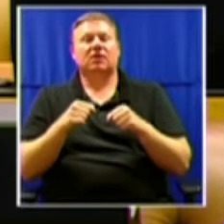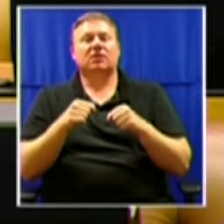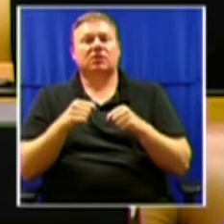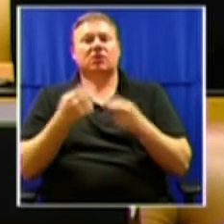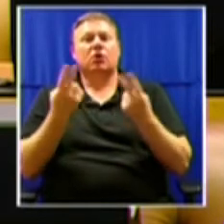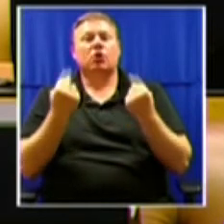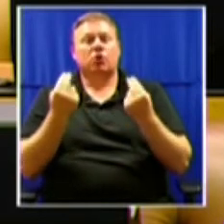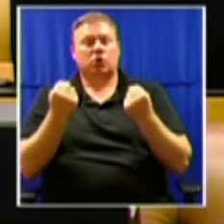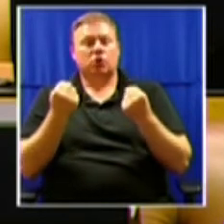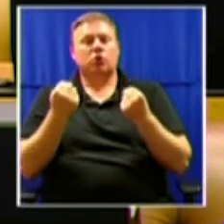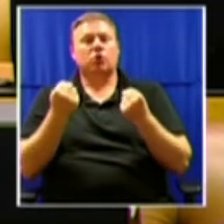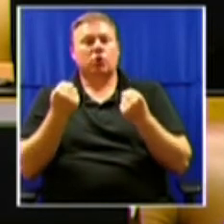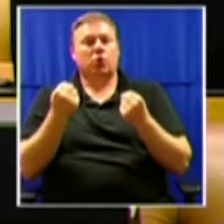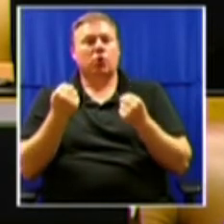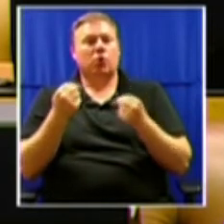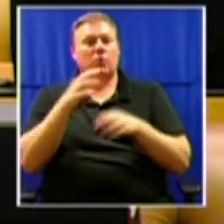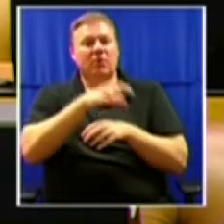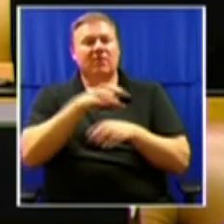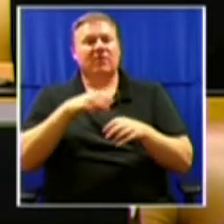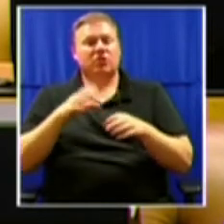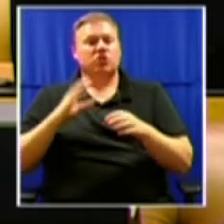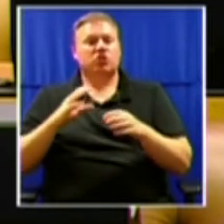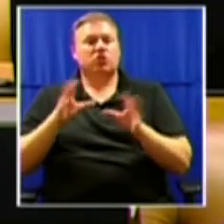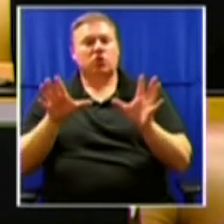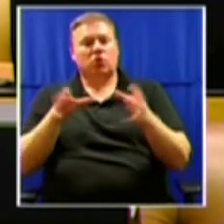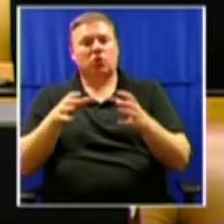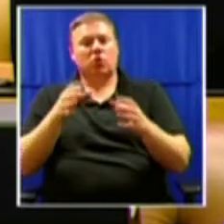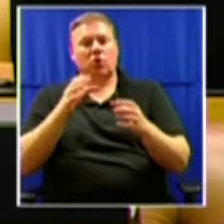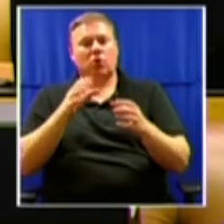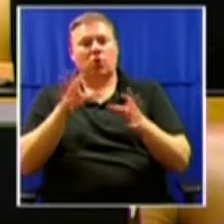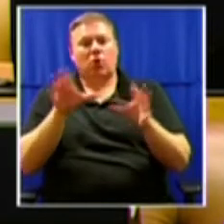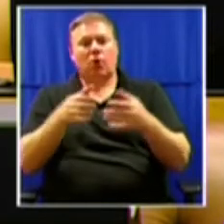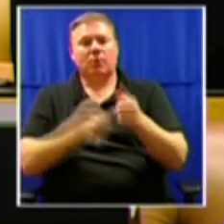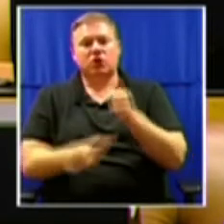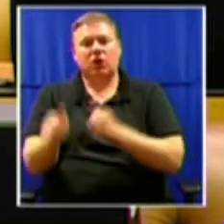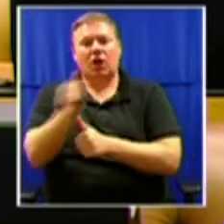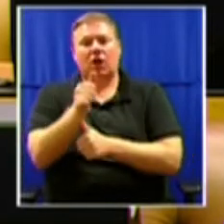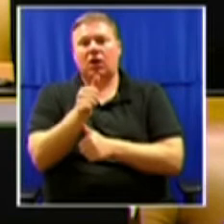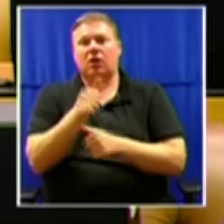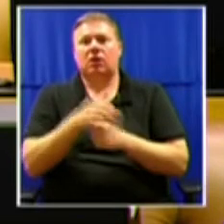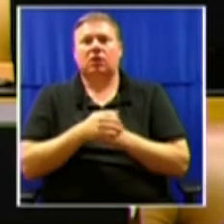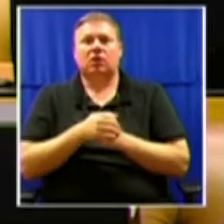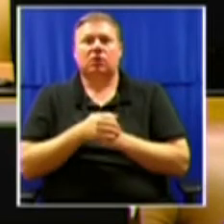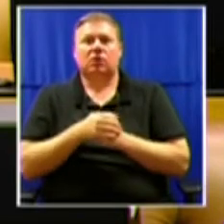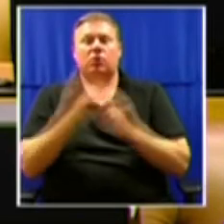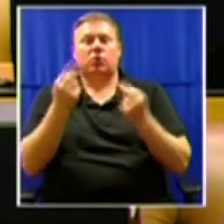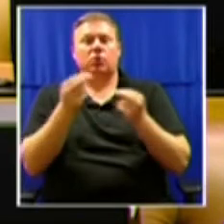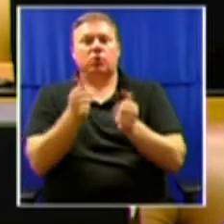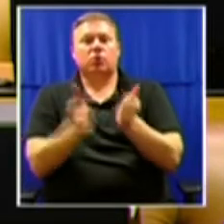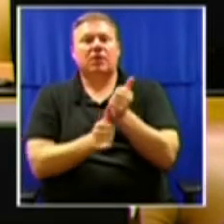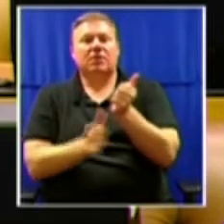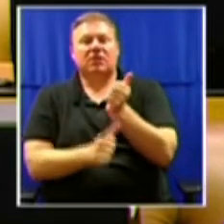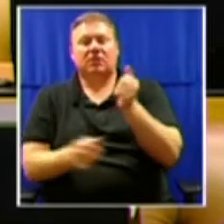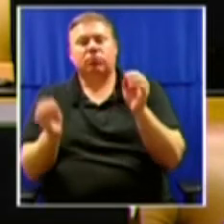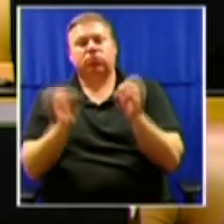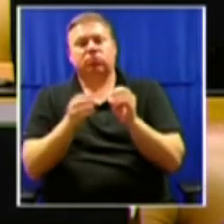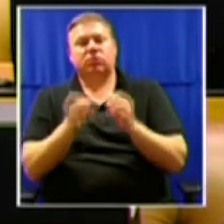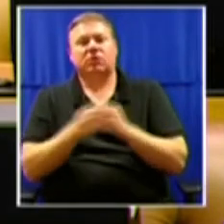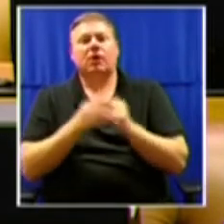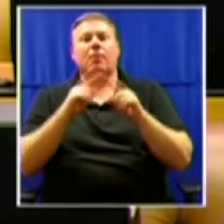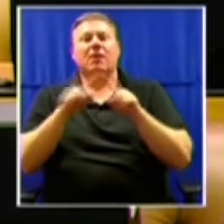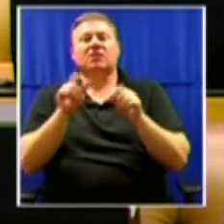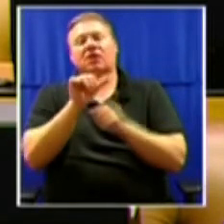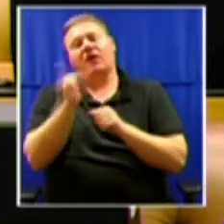here, and we are appointing new deputies and all that. But the other